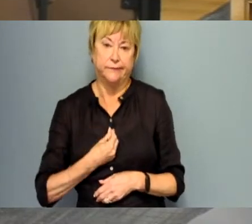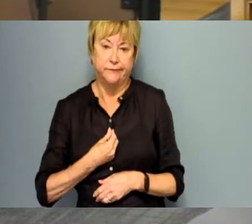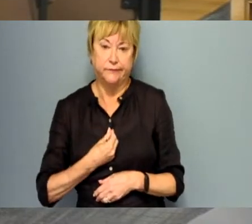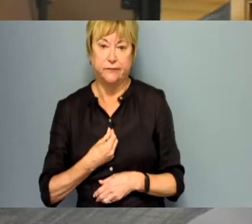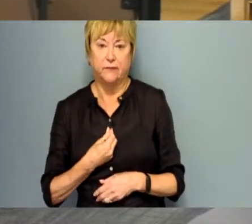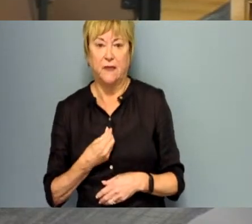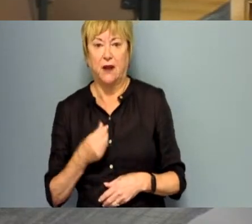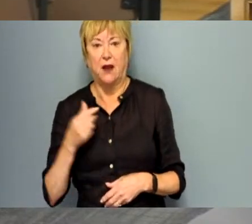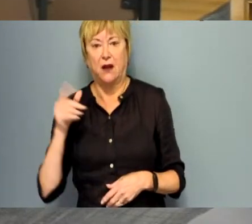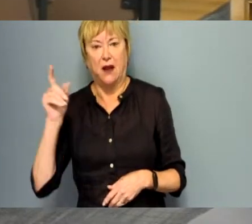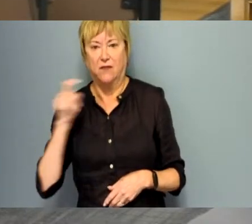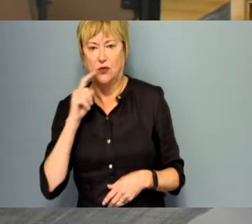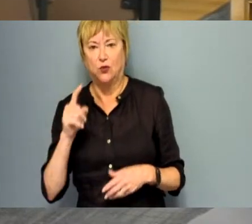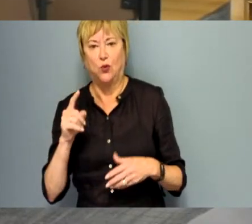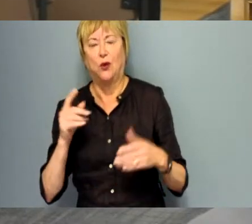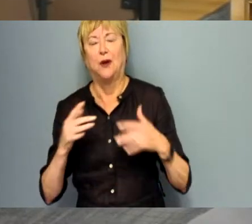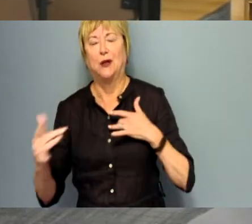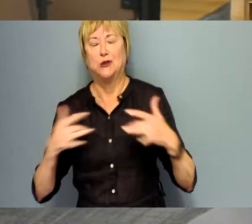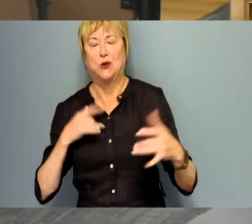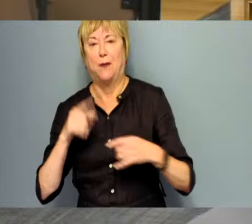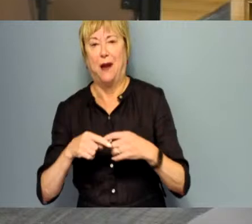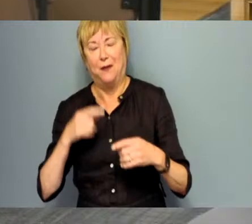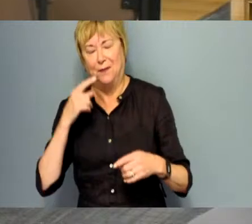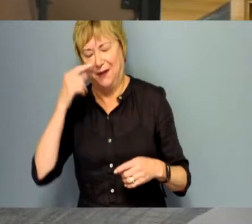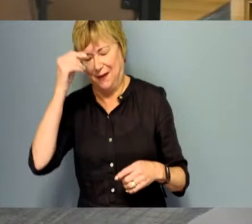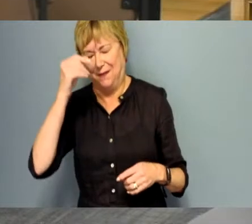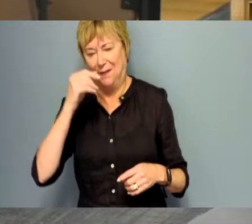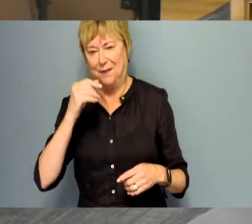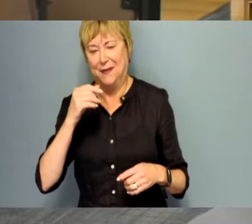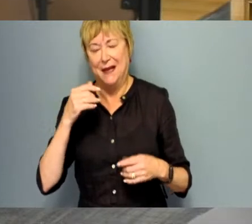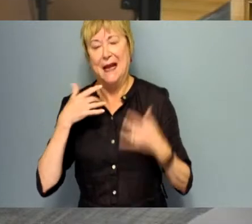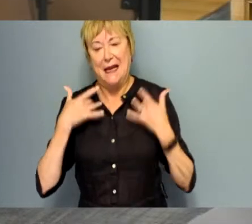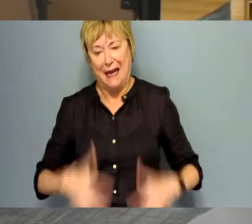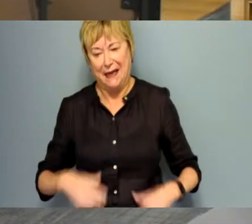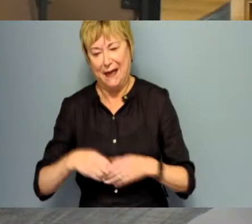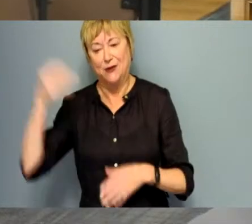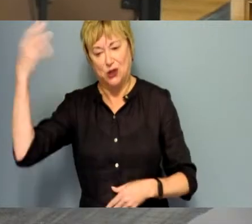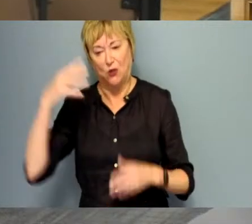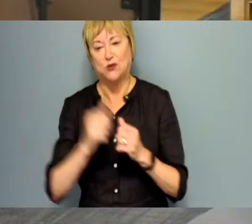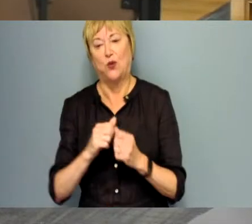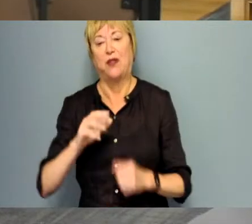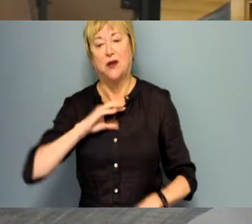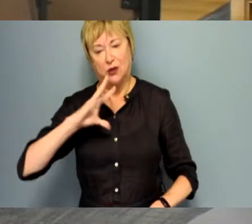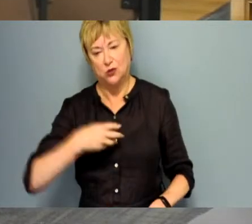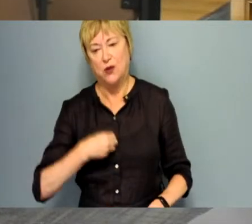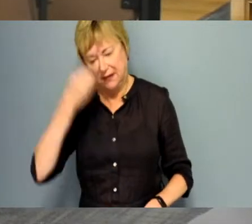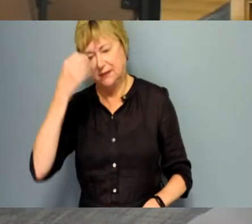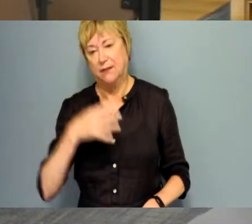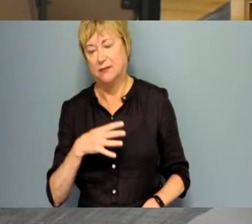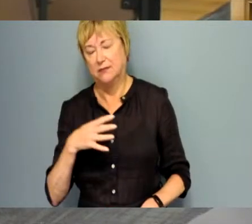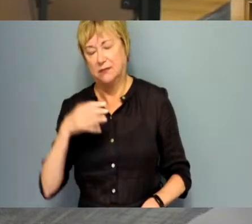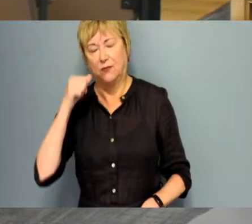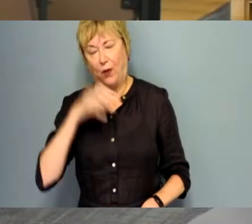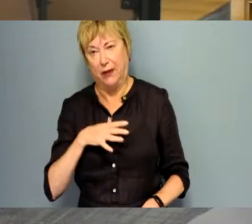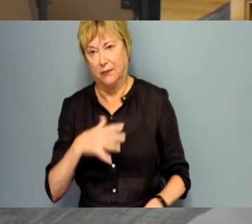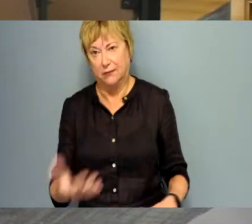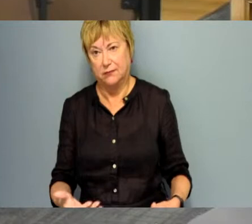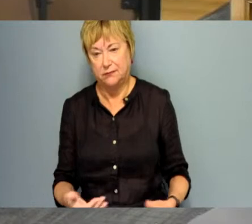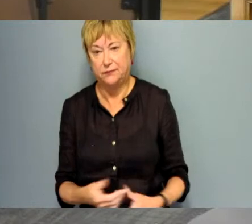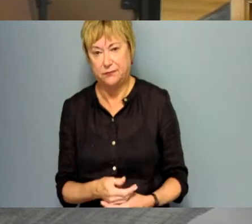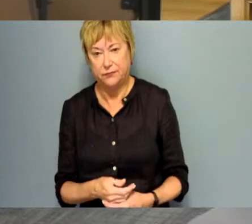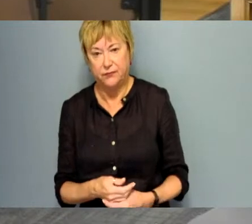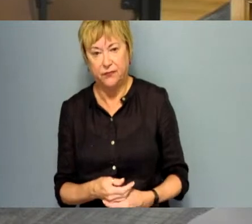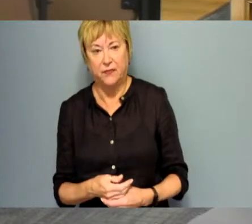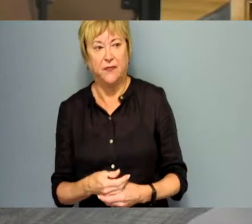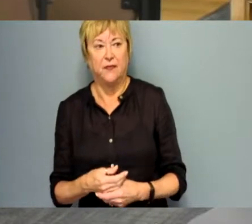naked in their showers. So Riley Gaines speaks up, and she was beaten and attacked, and I think we